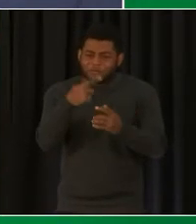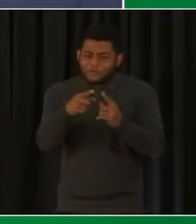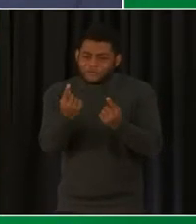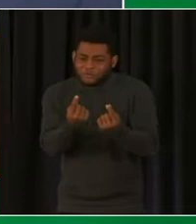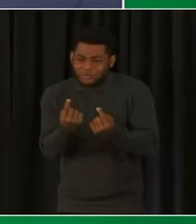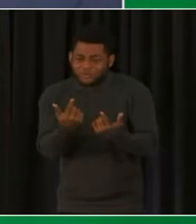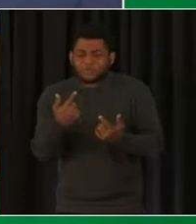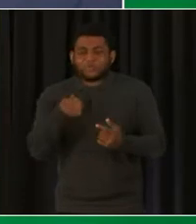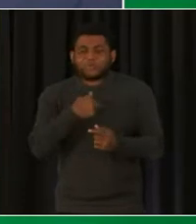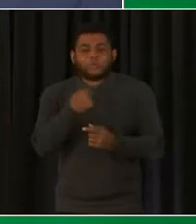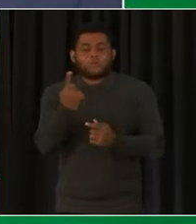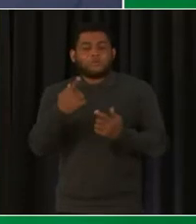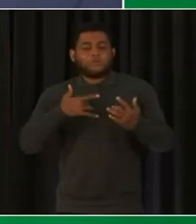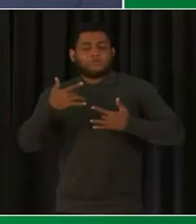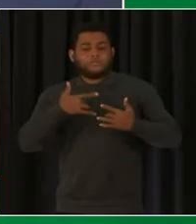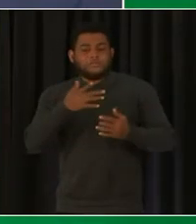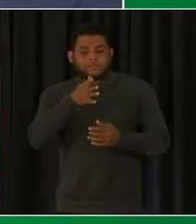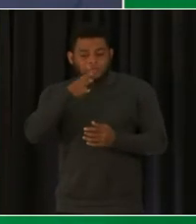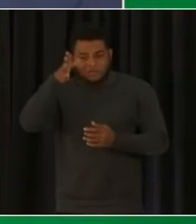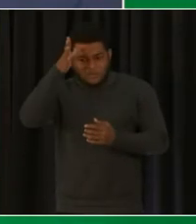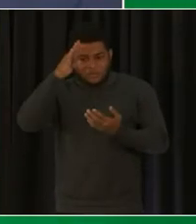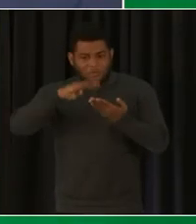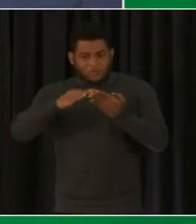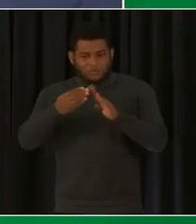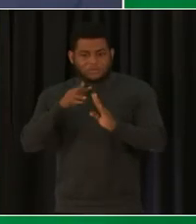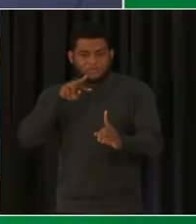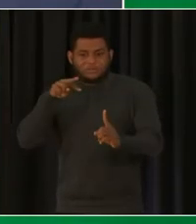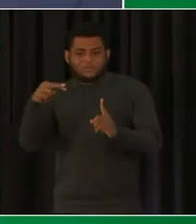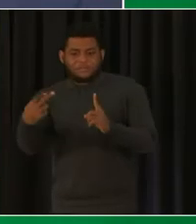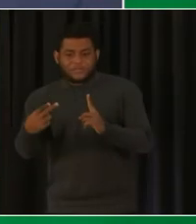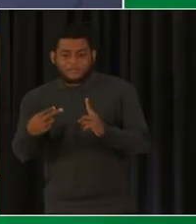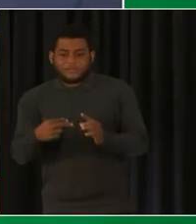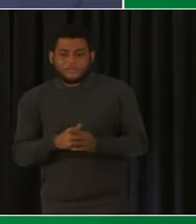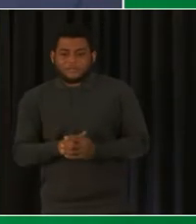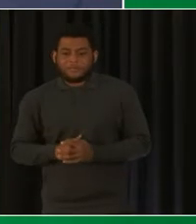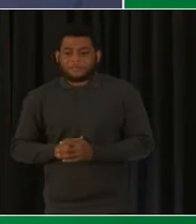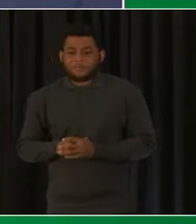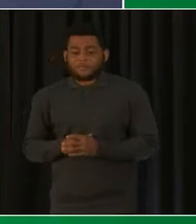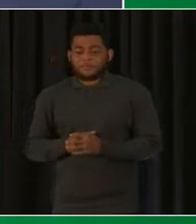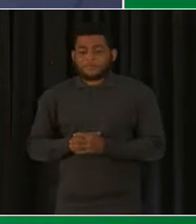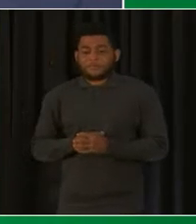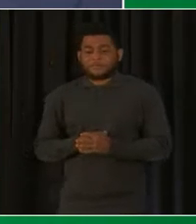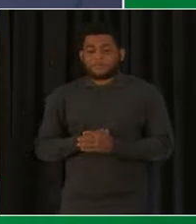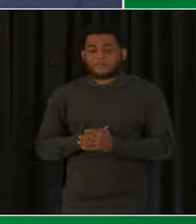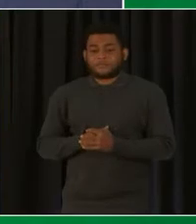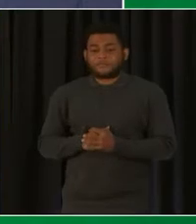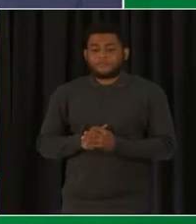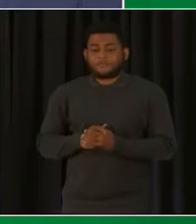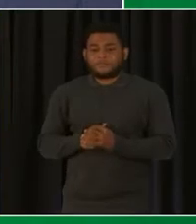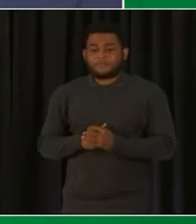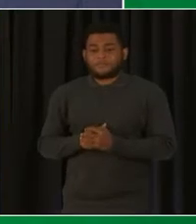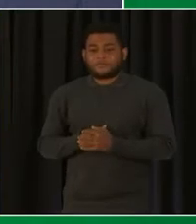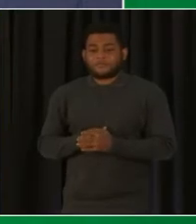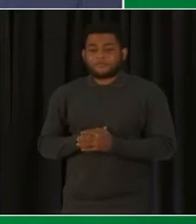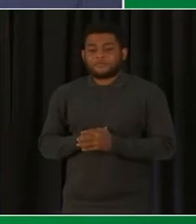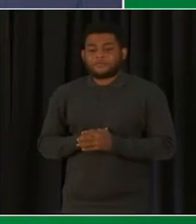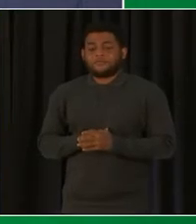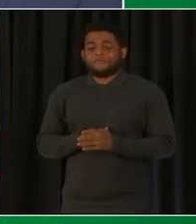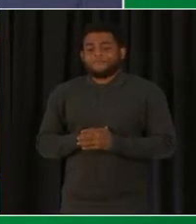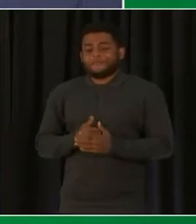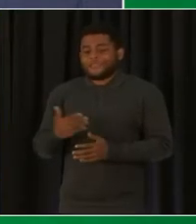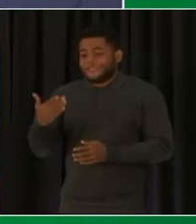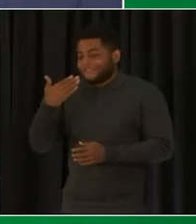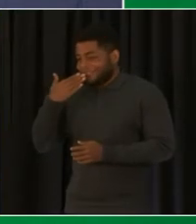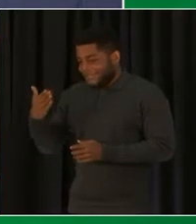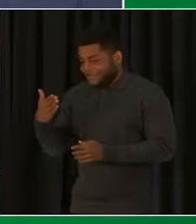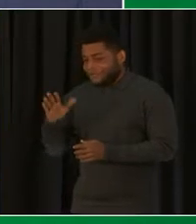and we're just concerned as a parent community. Thank you. Yeah, thank you so much. So we have a series of questions that